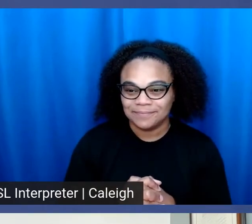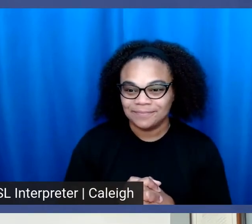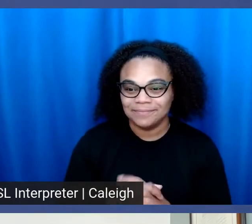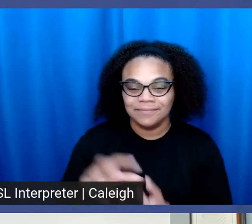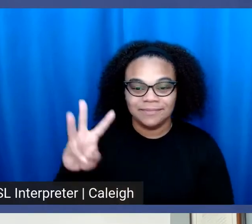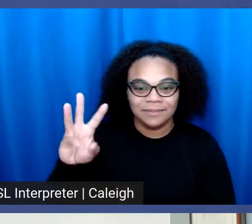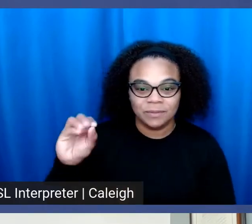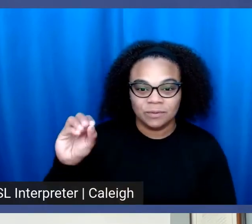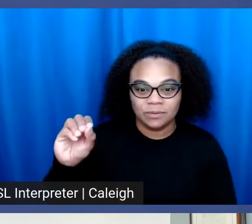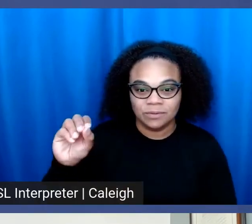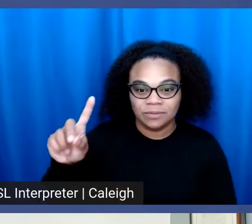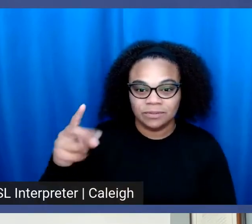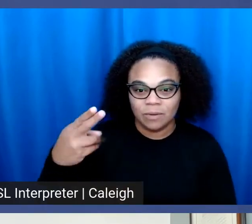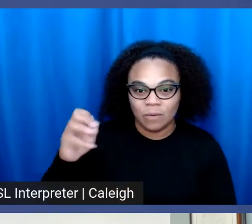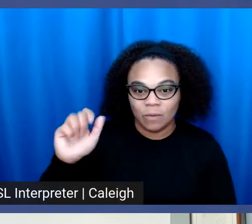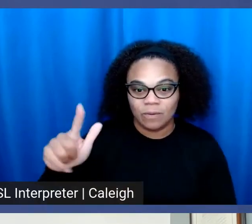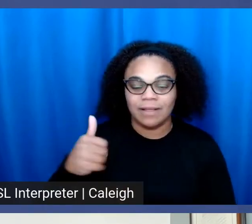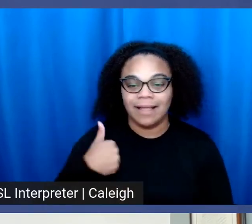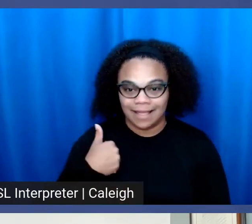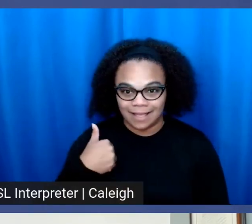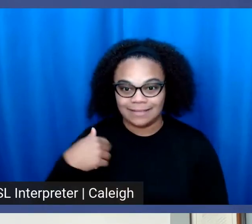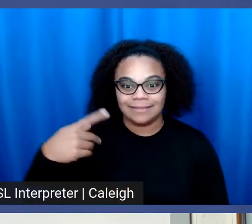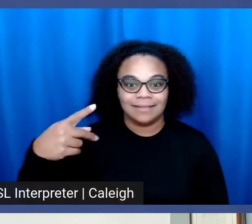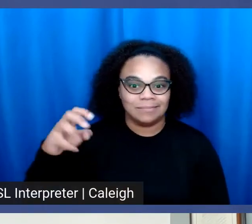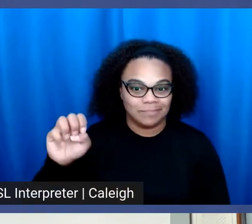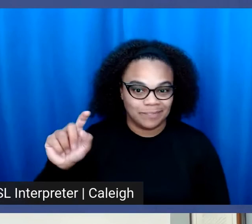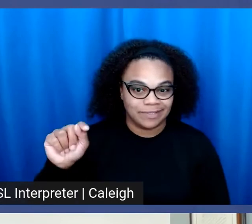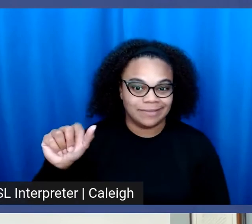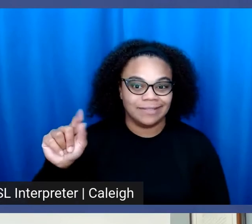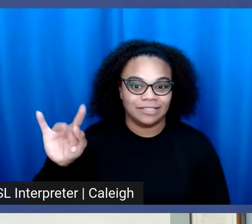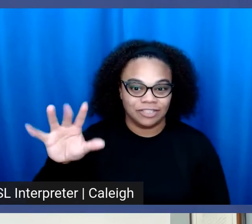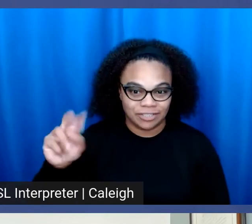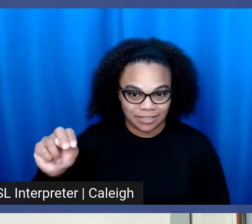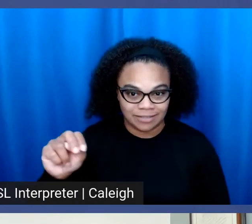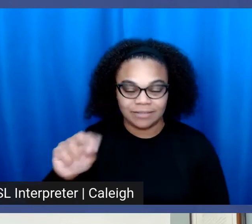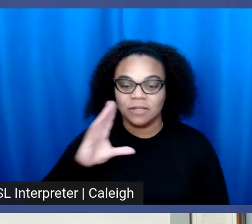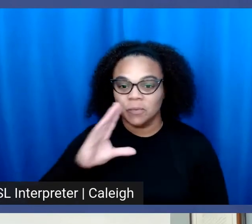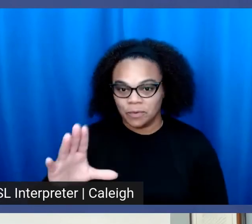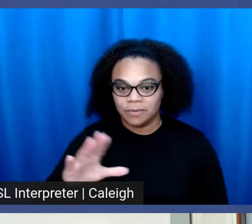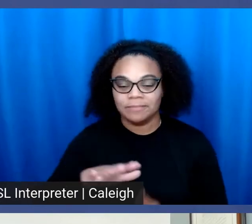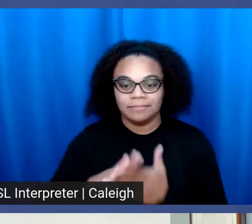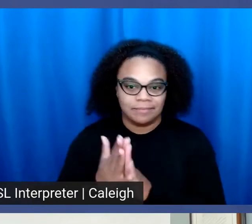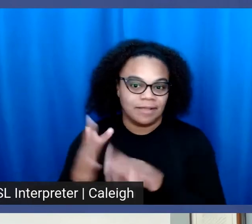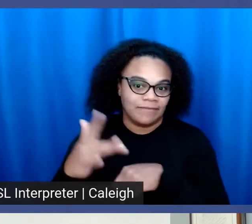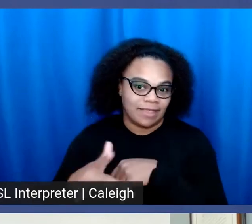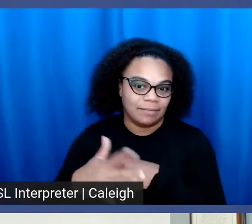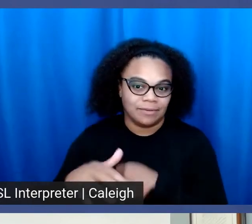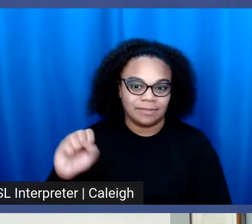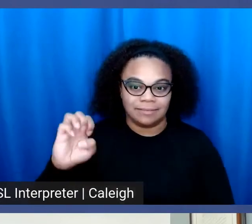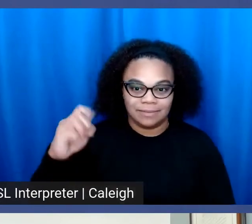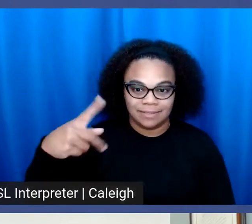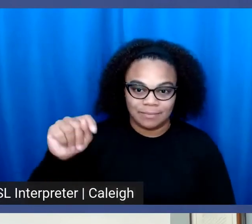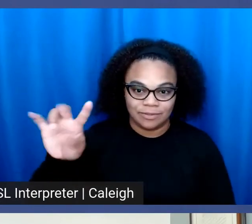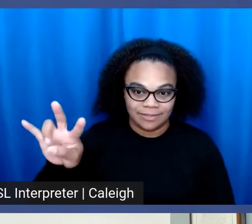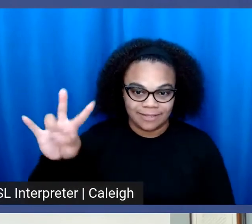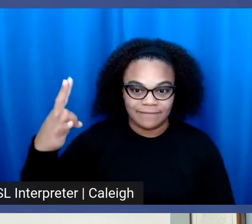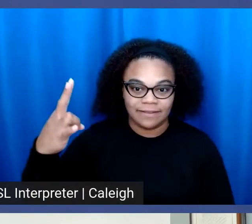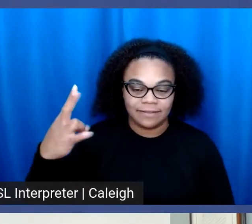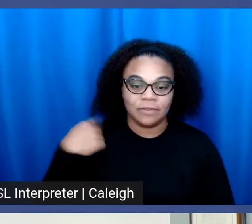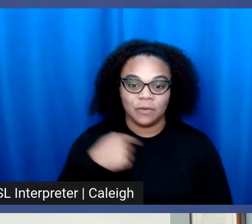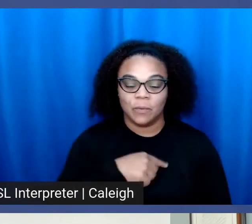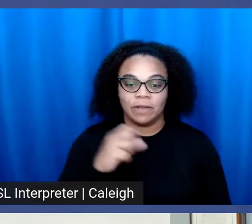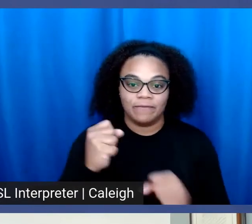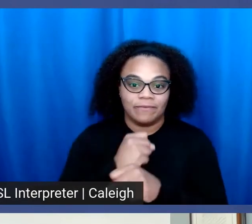Woodhull has a petition launching September 7th. We are fighting an